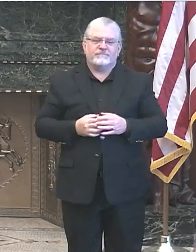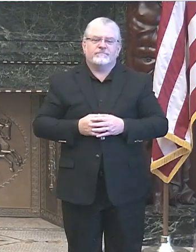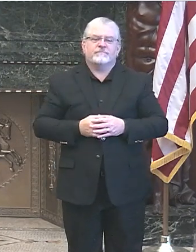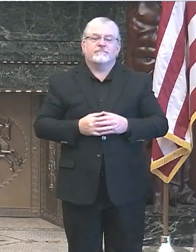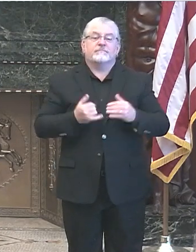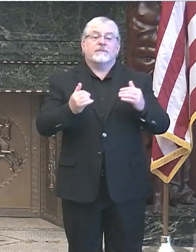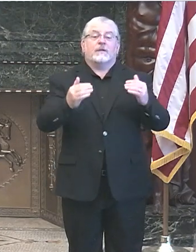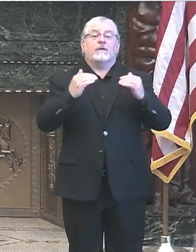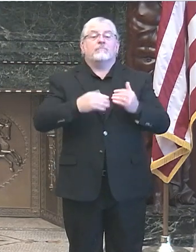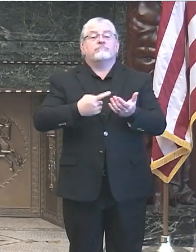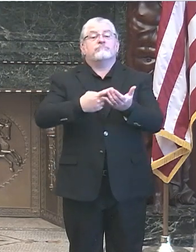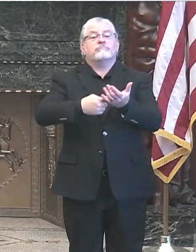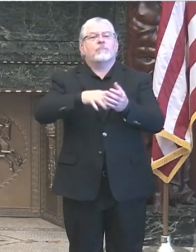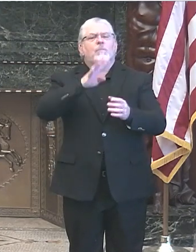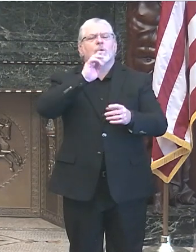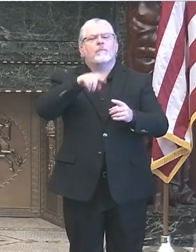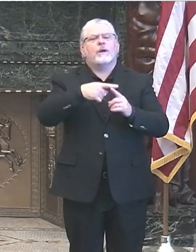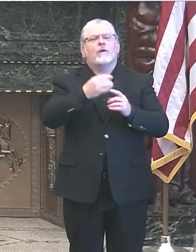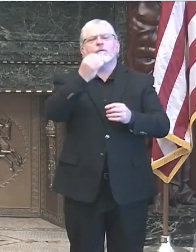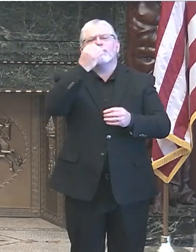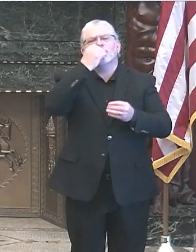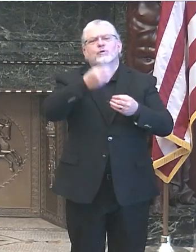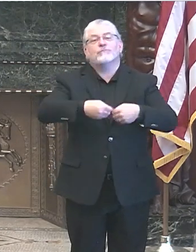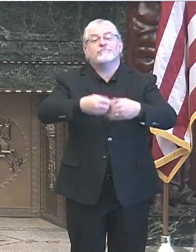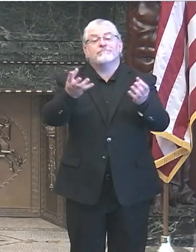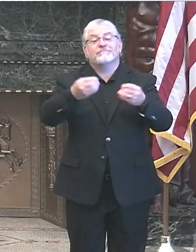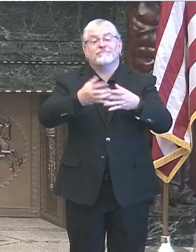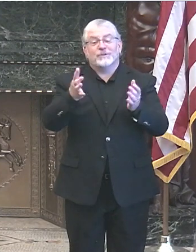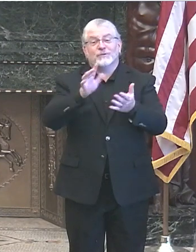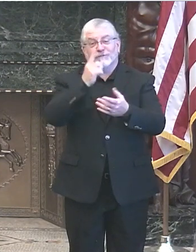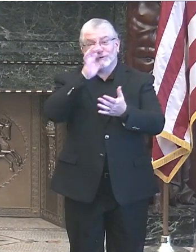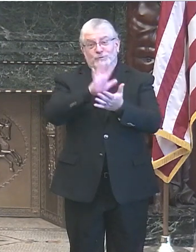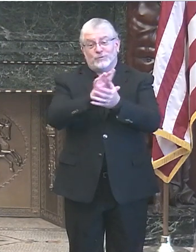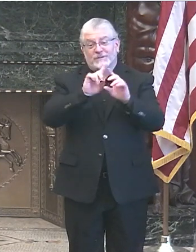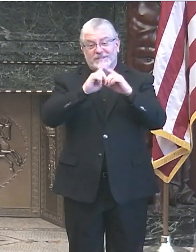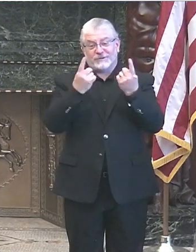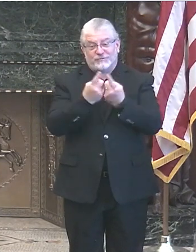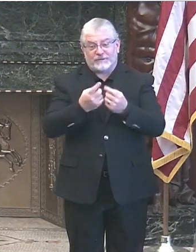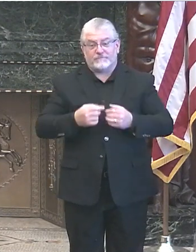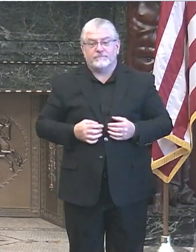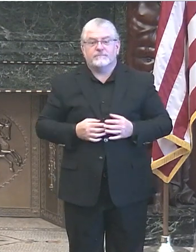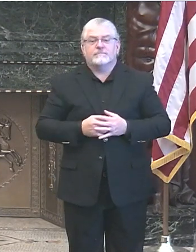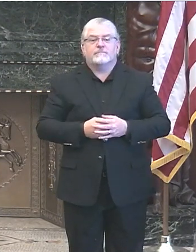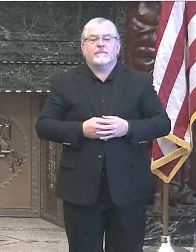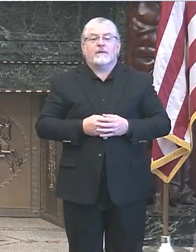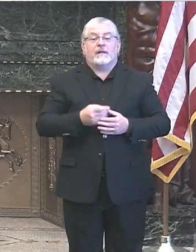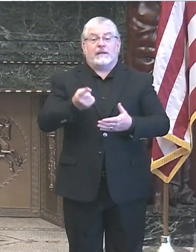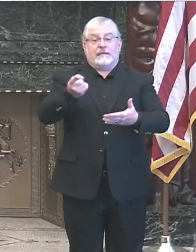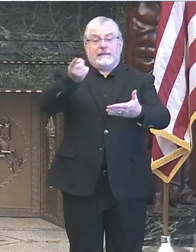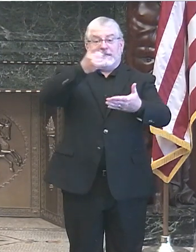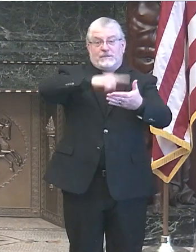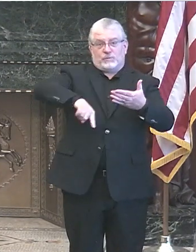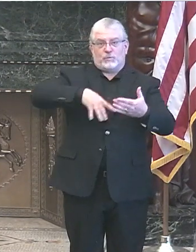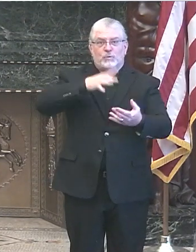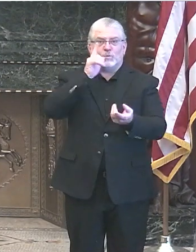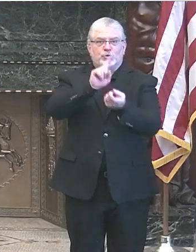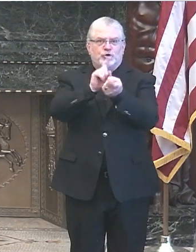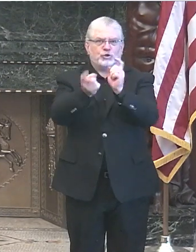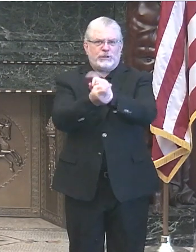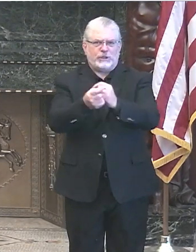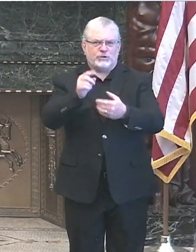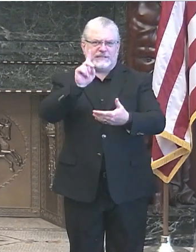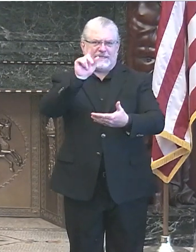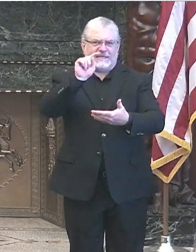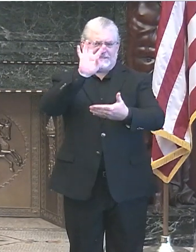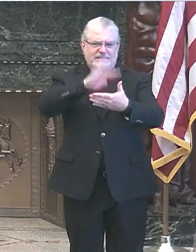of some meal sites. Next week, there will be a temporary change in the school district's student meal distribution schedule. The 49